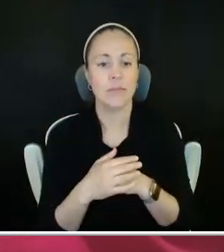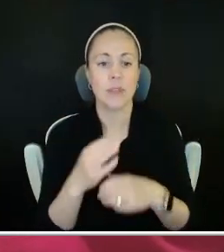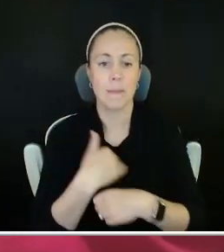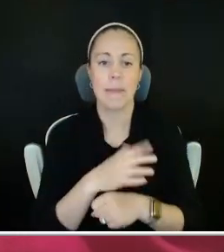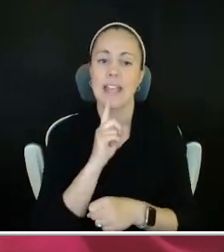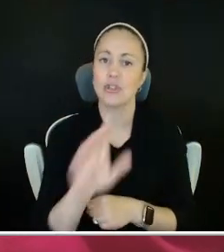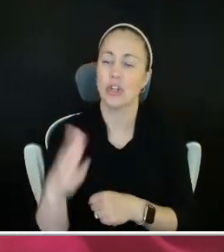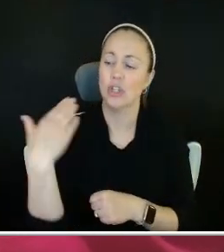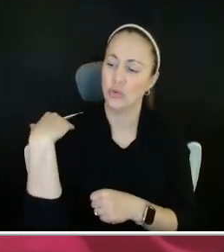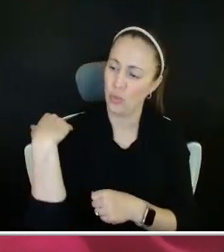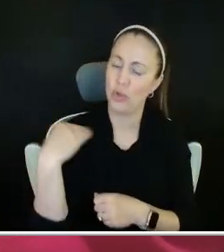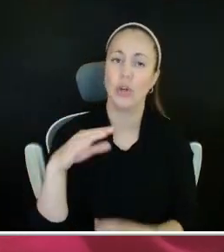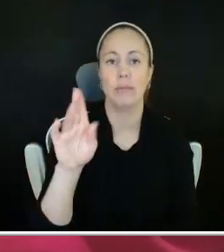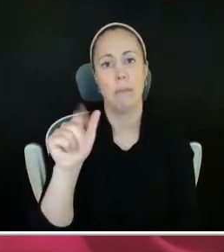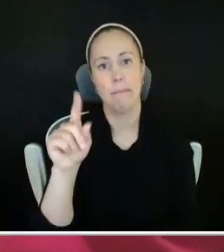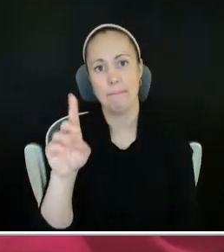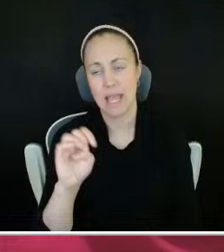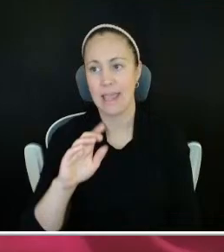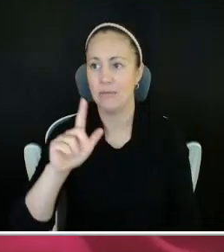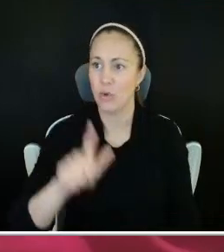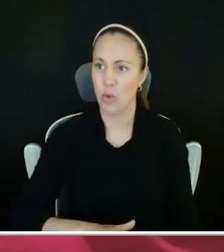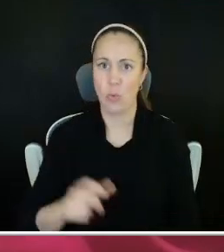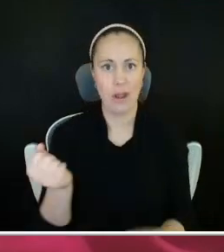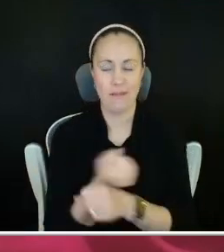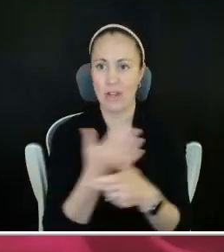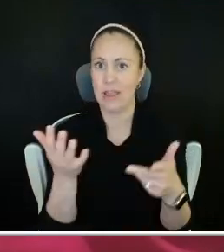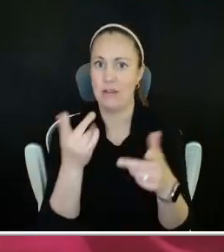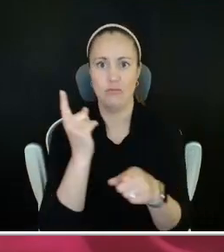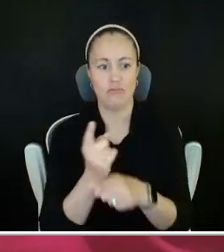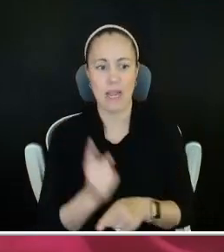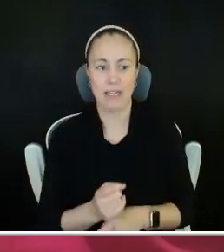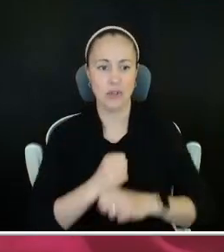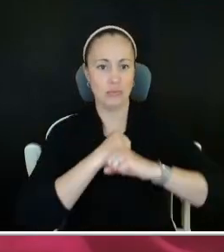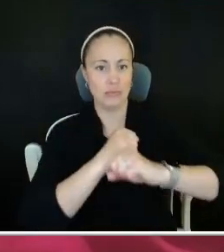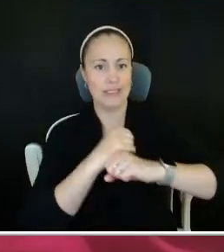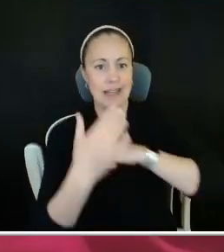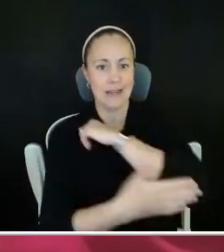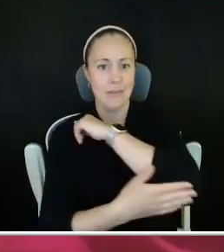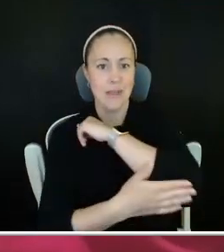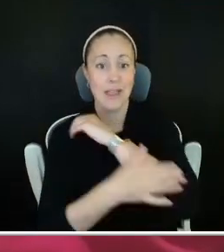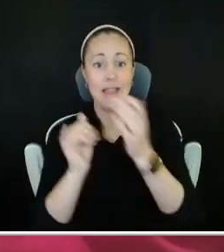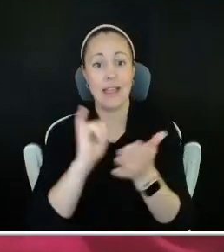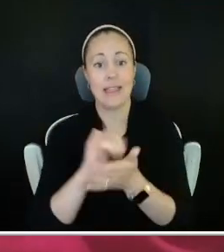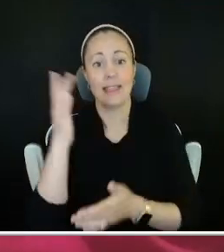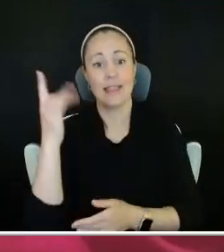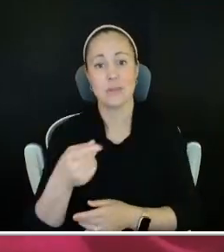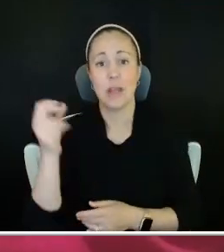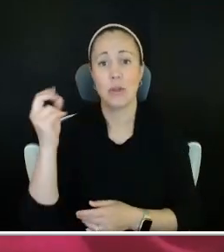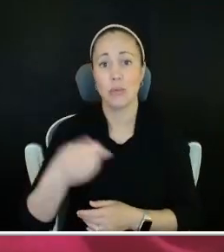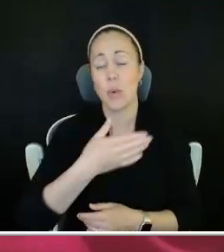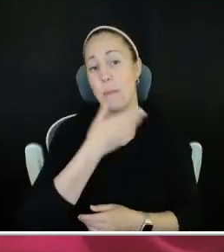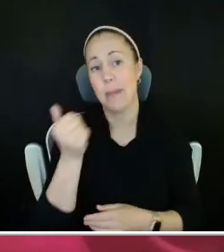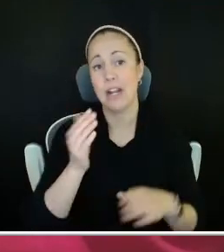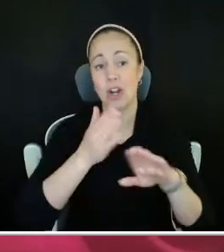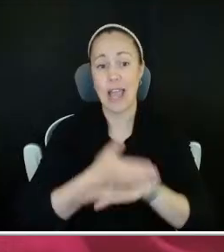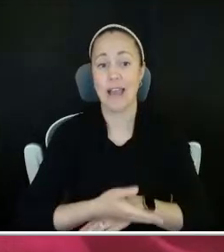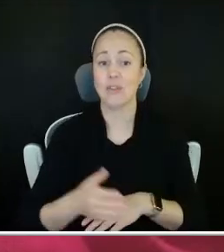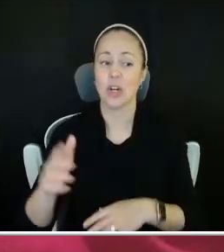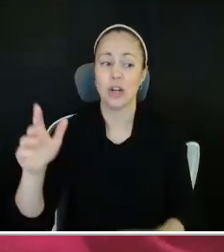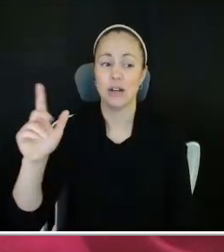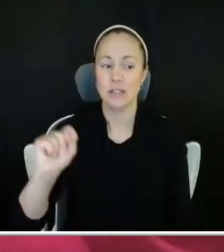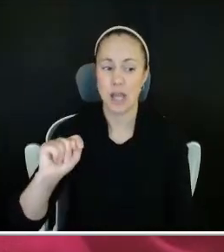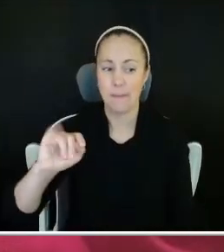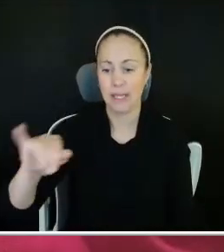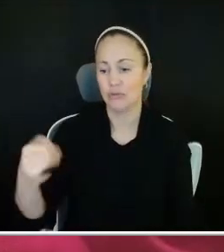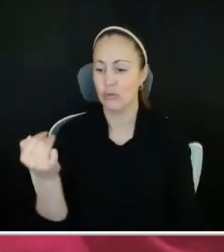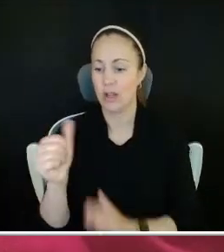lower half are right to protect the elbow. And that's why you throw better after Tommy John surgery. It's not just the ligament. The